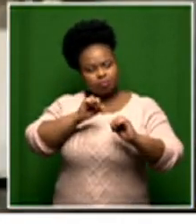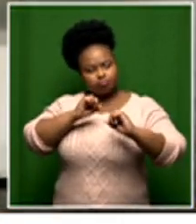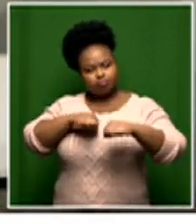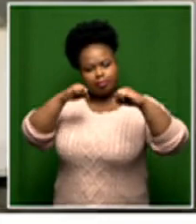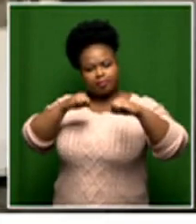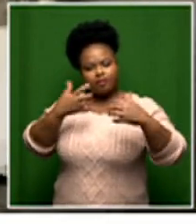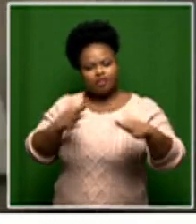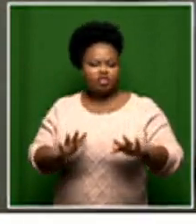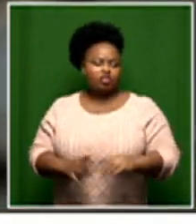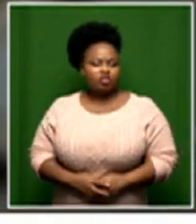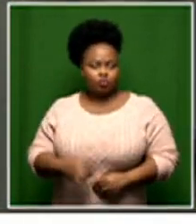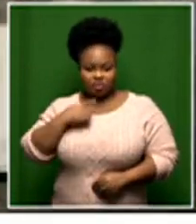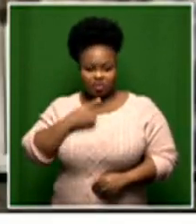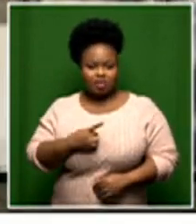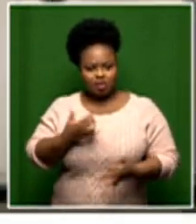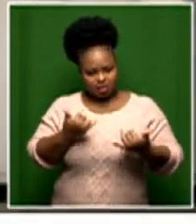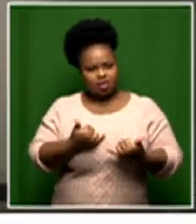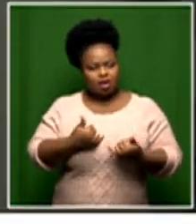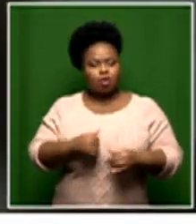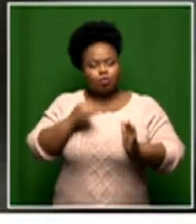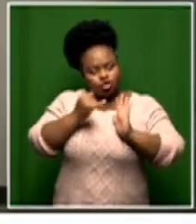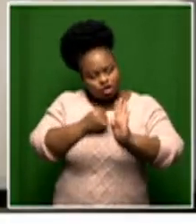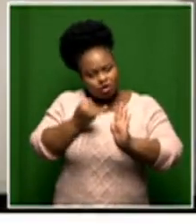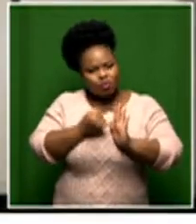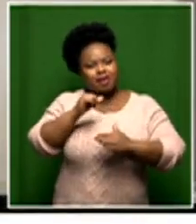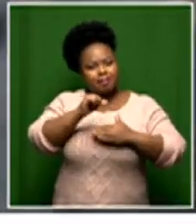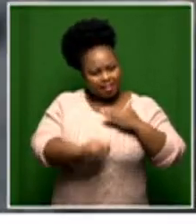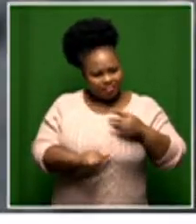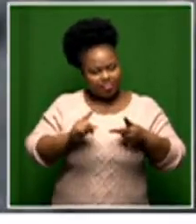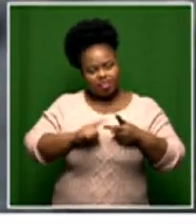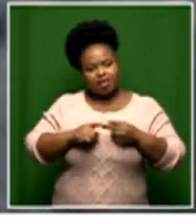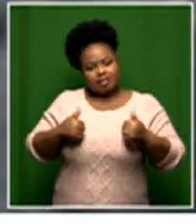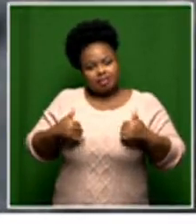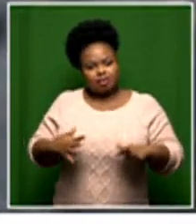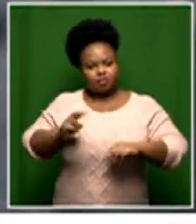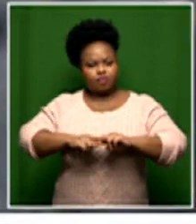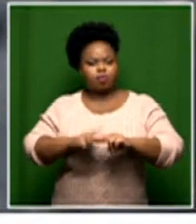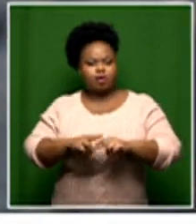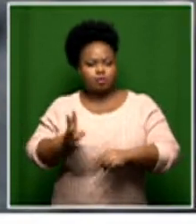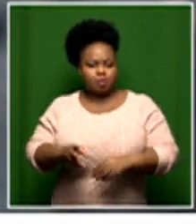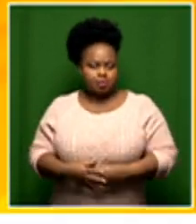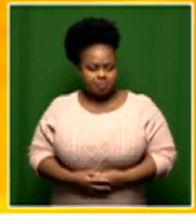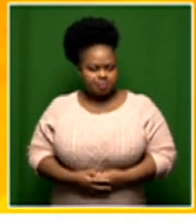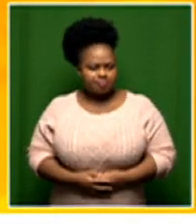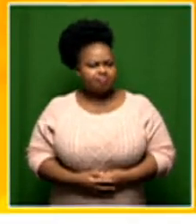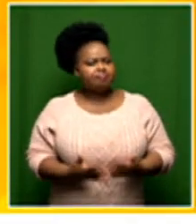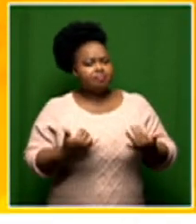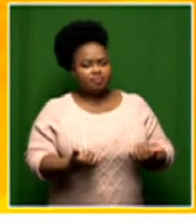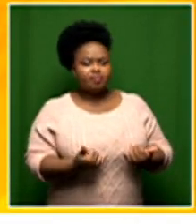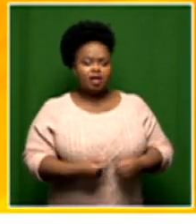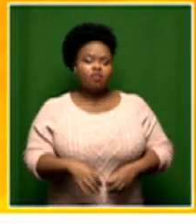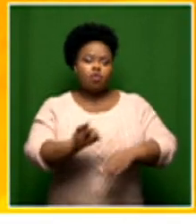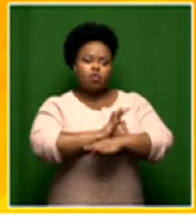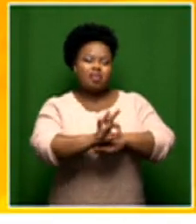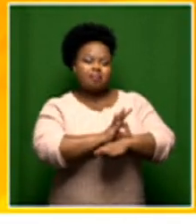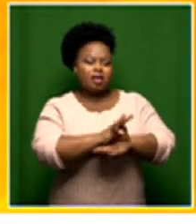start to ship the vaccines to be here in January and in February. So with regard to that rollout plan,